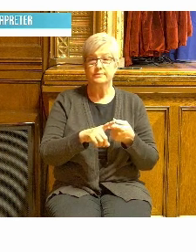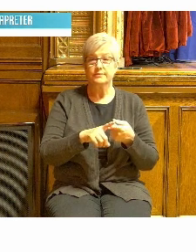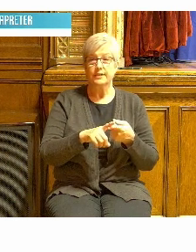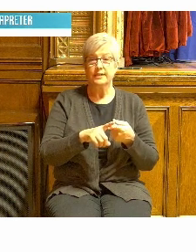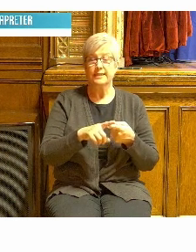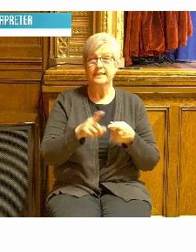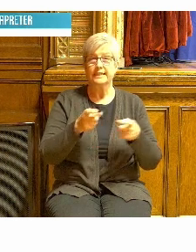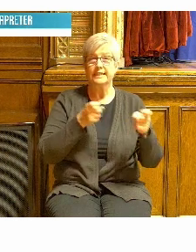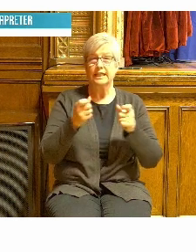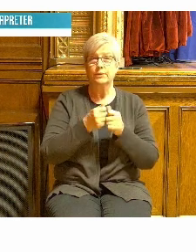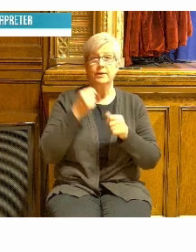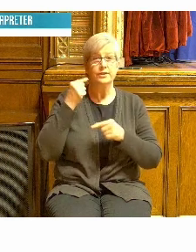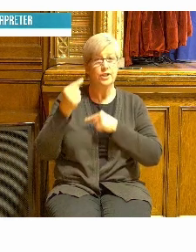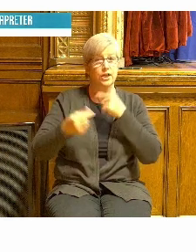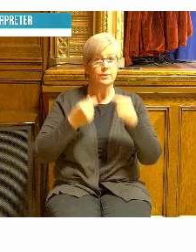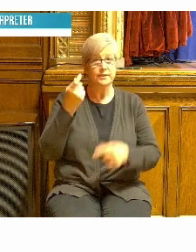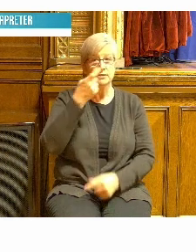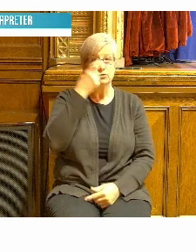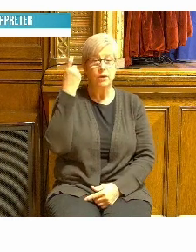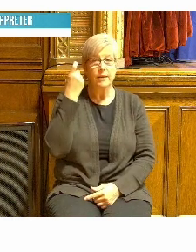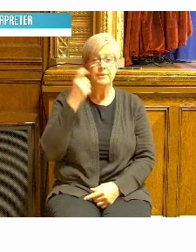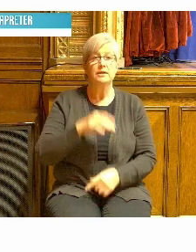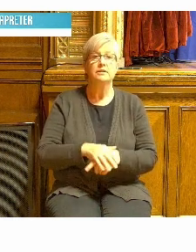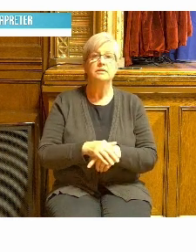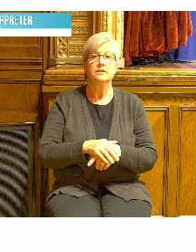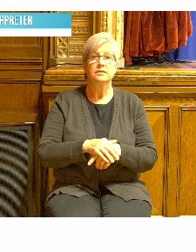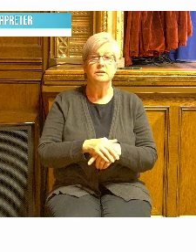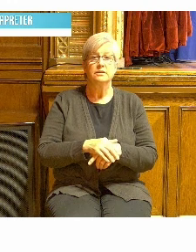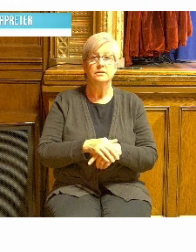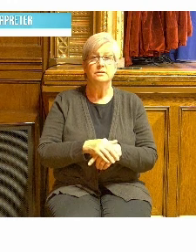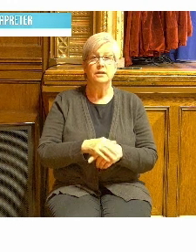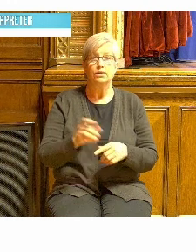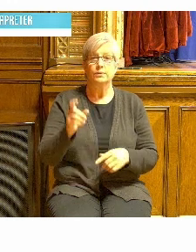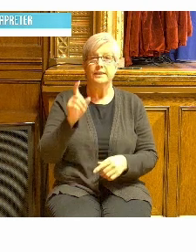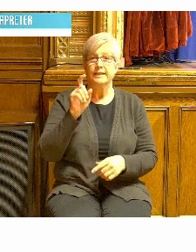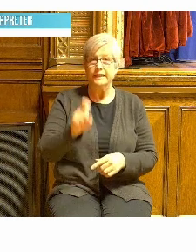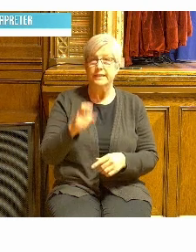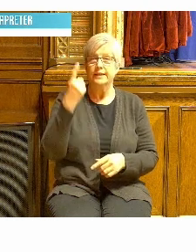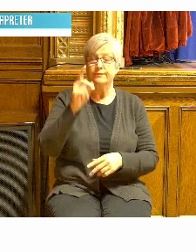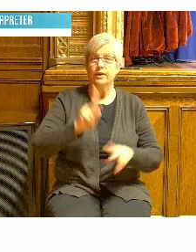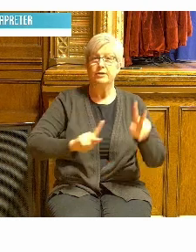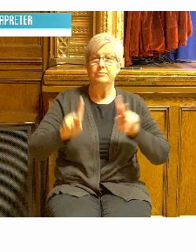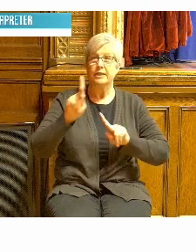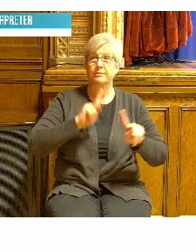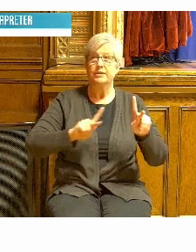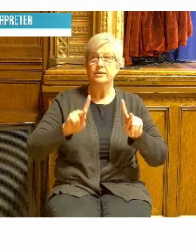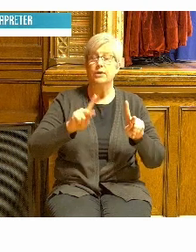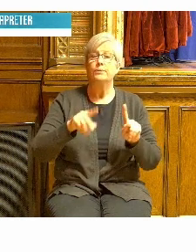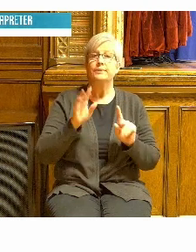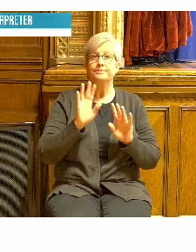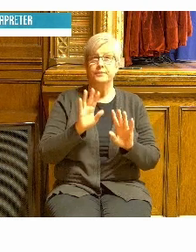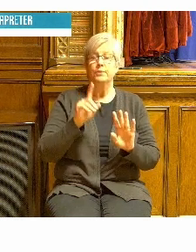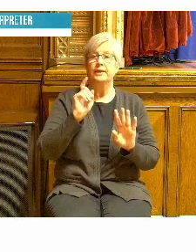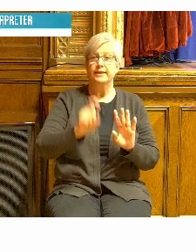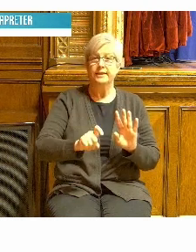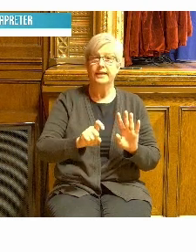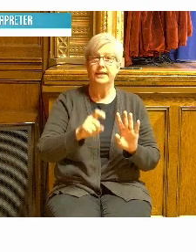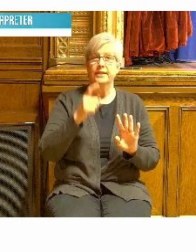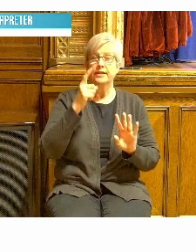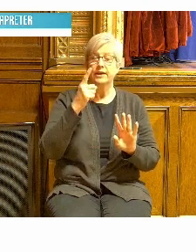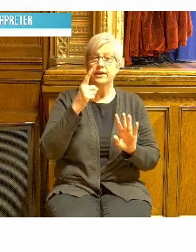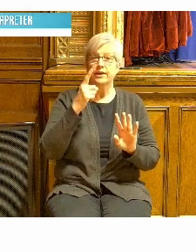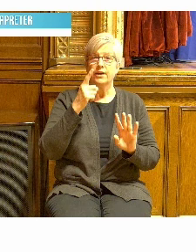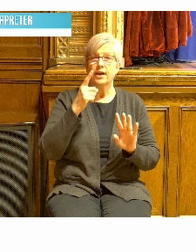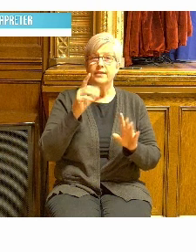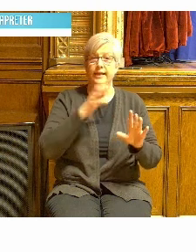dealing with generational trauma. So we need for people to, we need for a